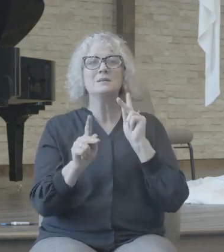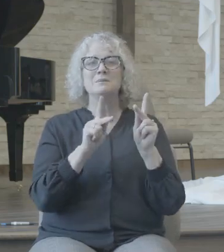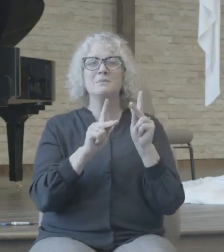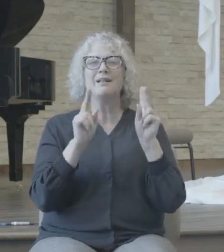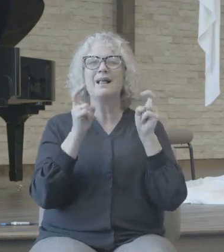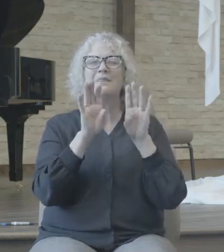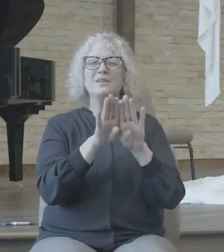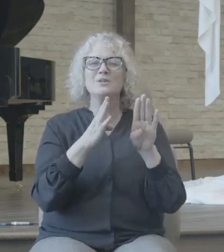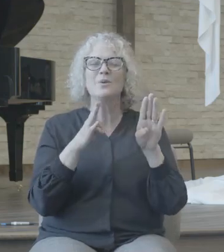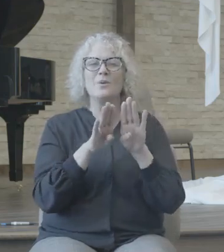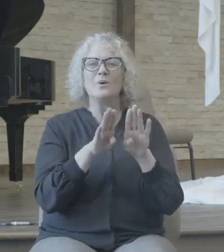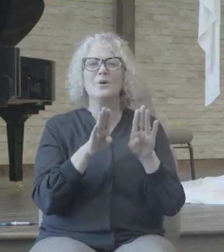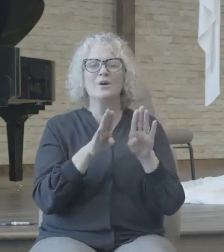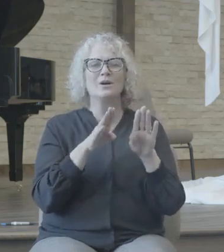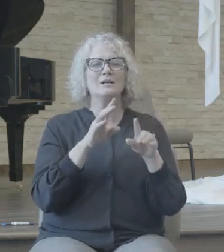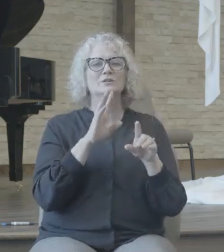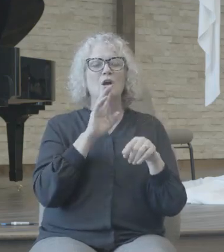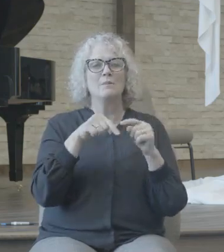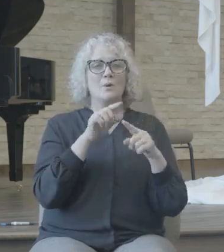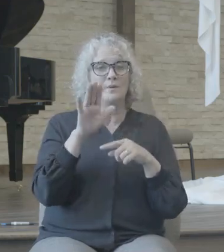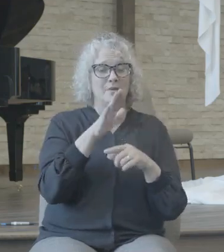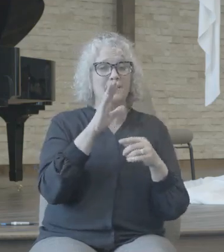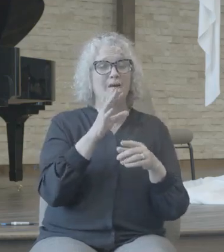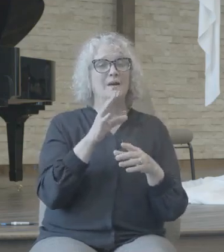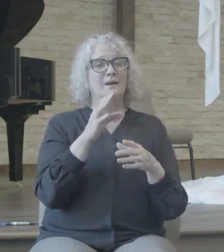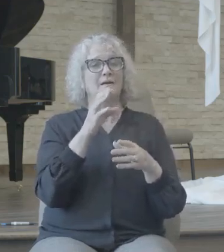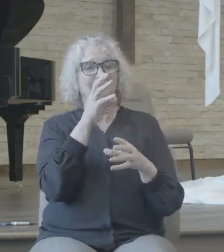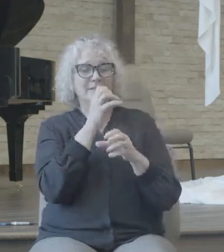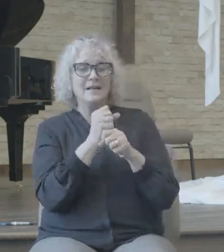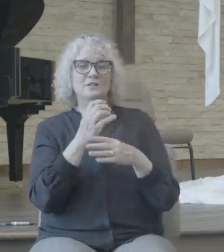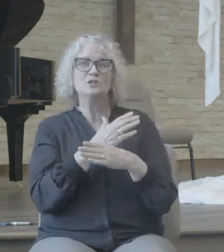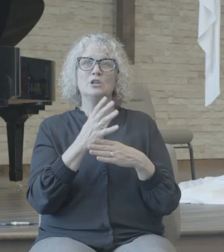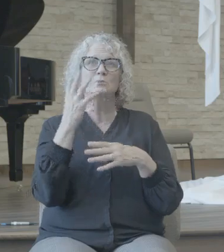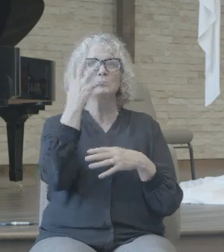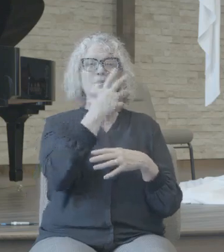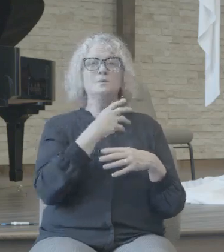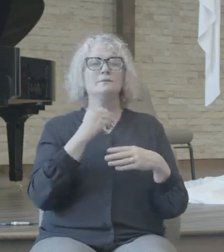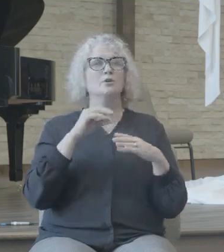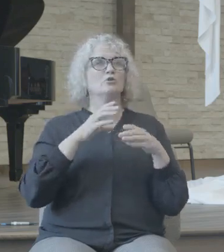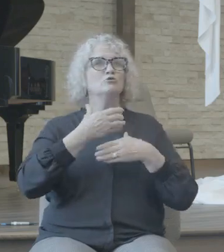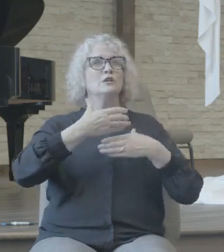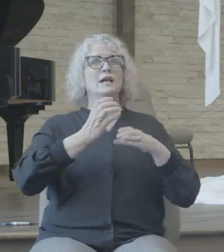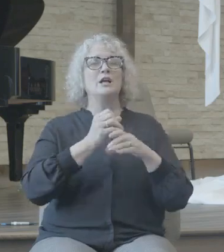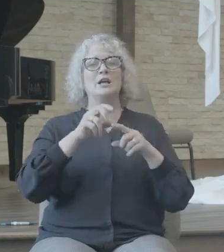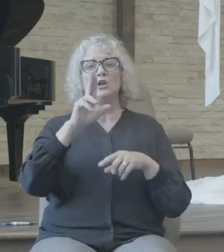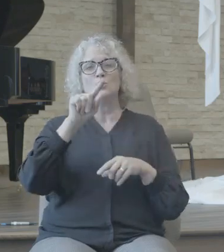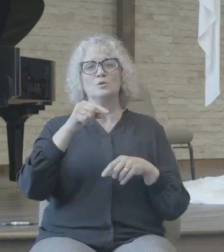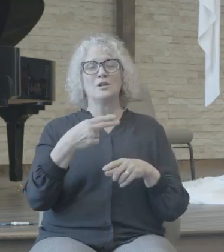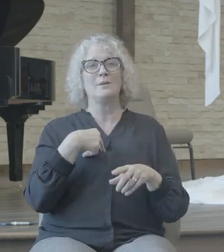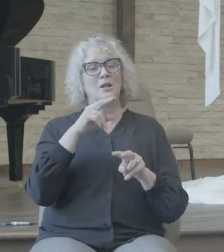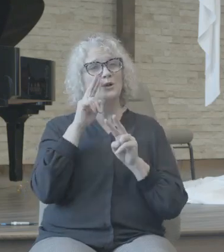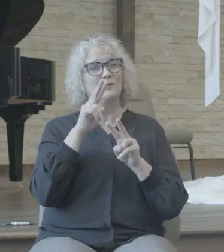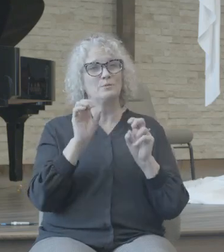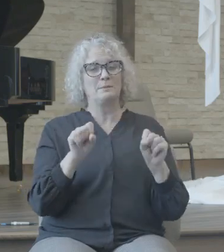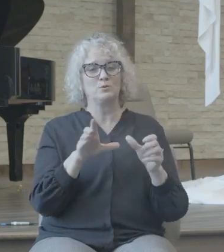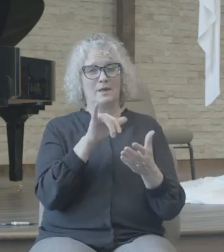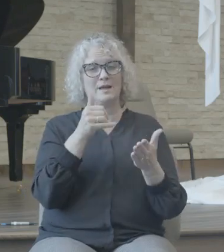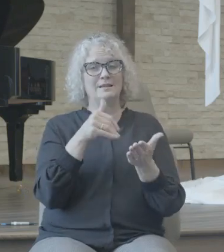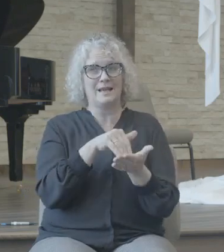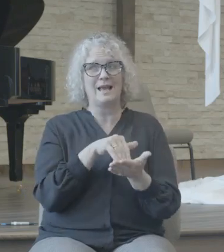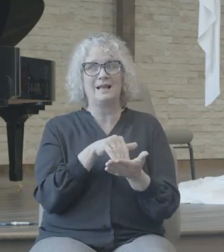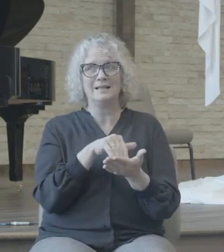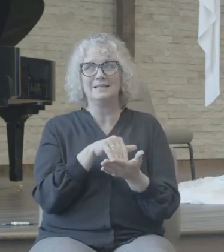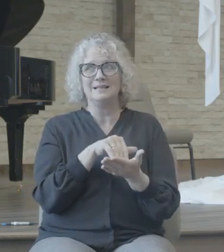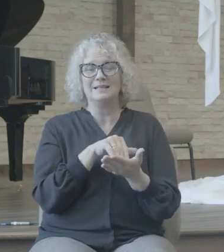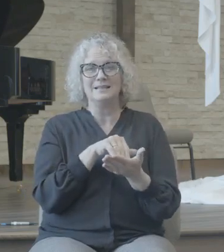about their faith while also being out in God's beautiful creation in Utah. I'm really looking forward to being able to do that again and with some